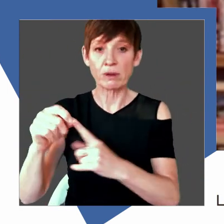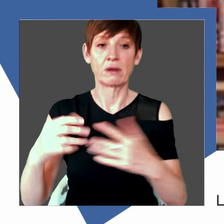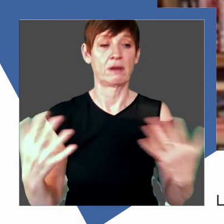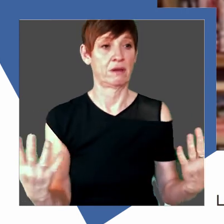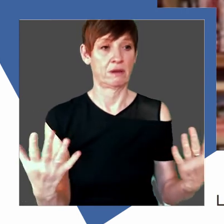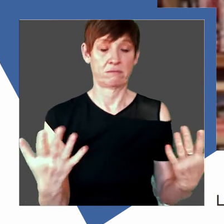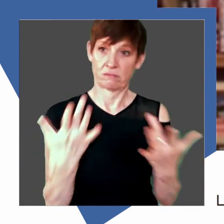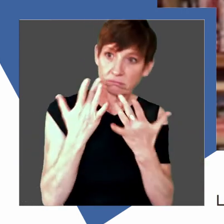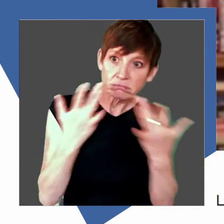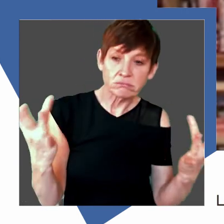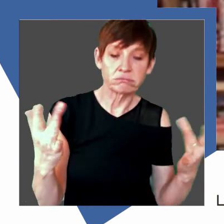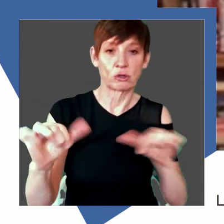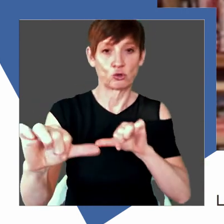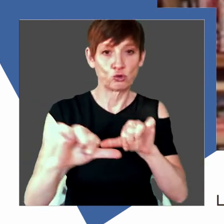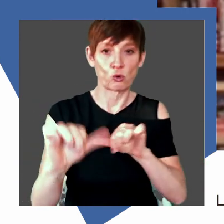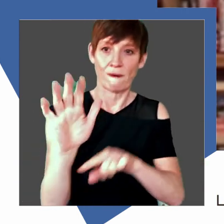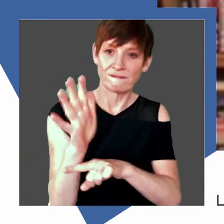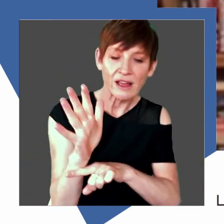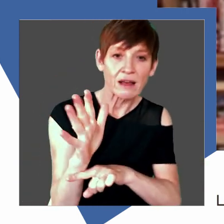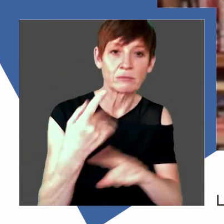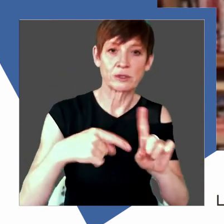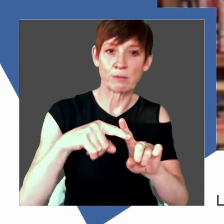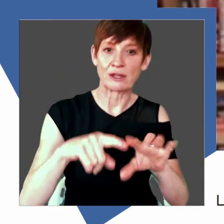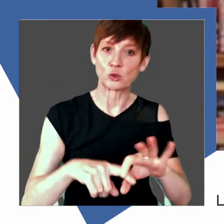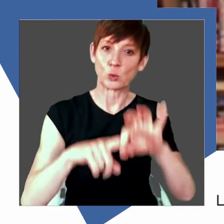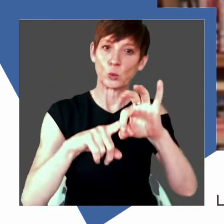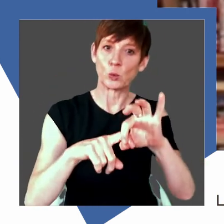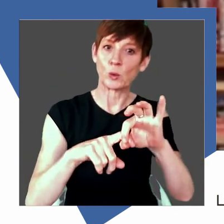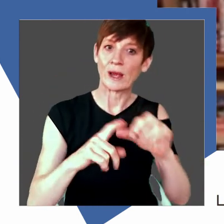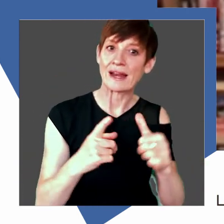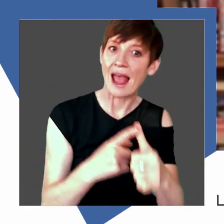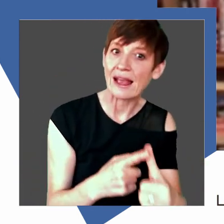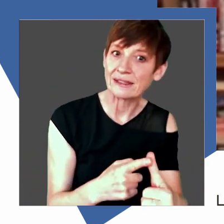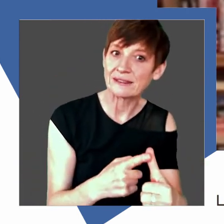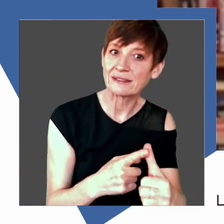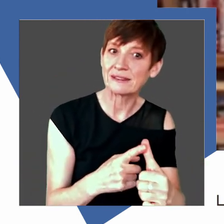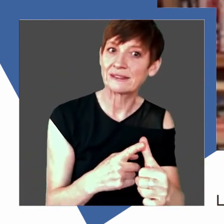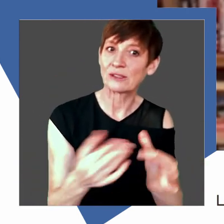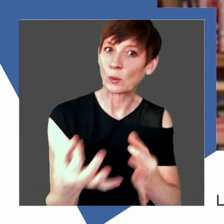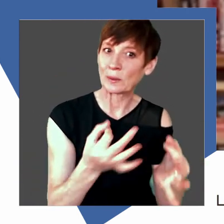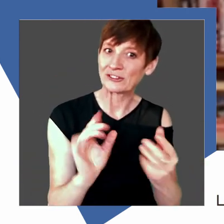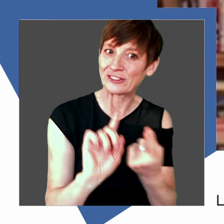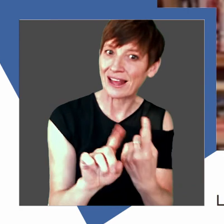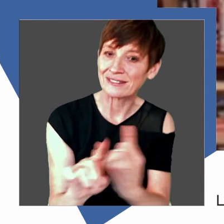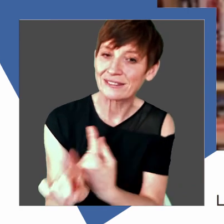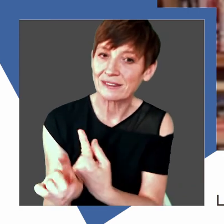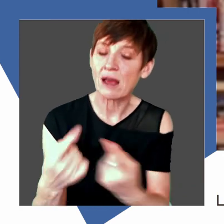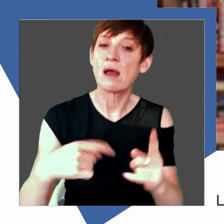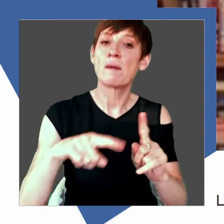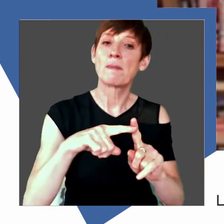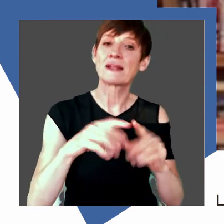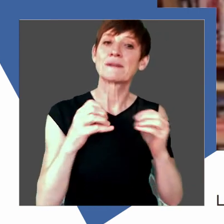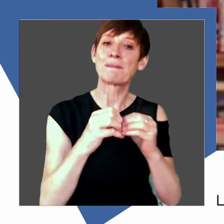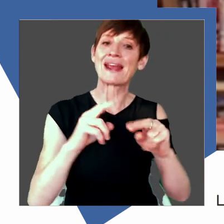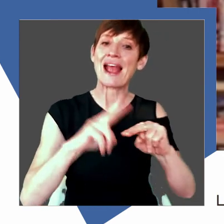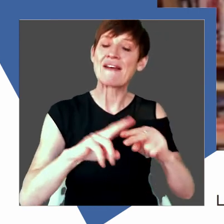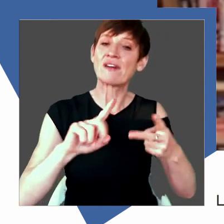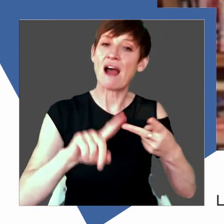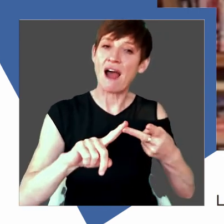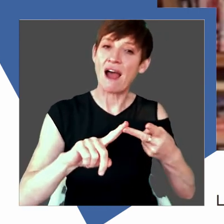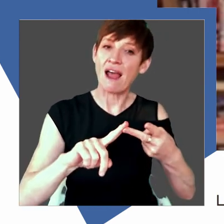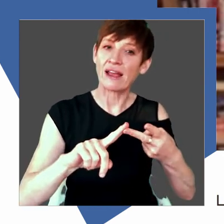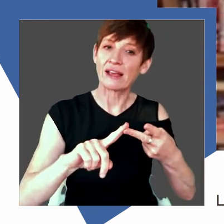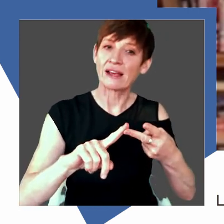and hangouts in normal times, but they've been doing stuff digitally as well. And the BFI Film Hub North is a really